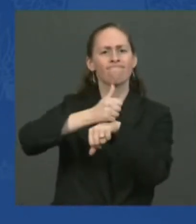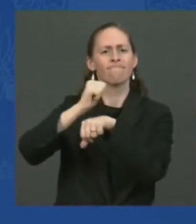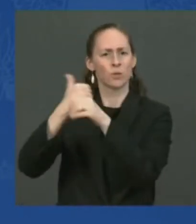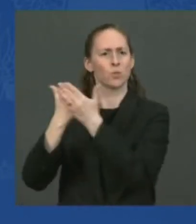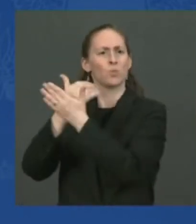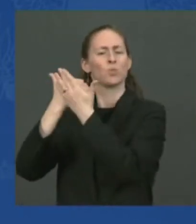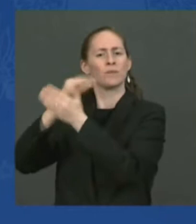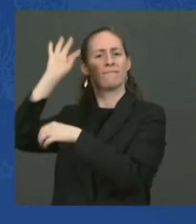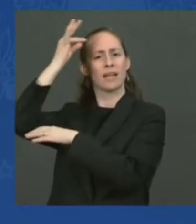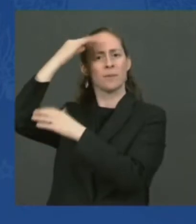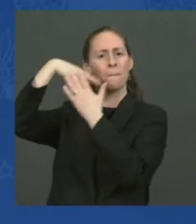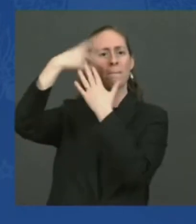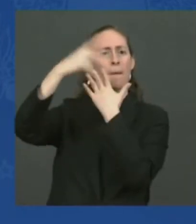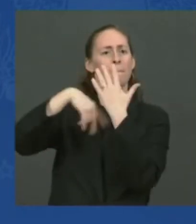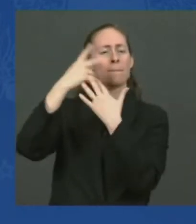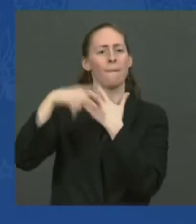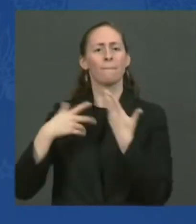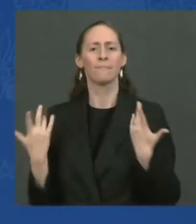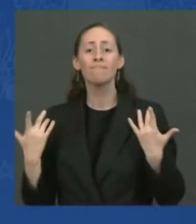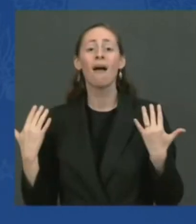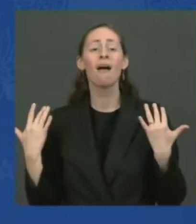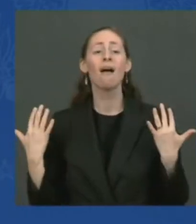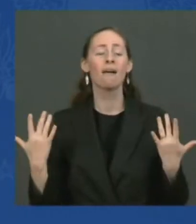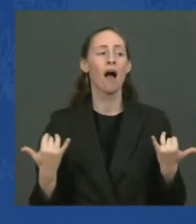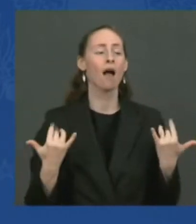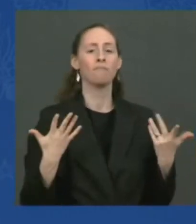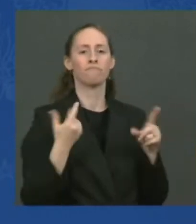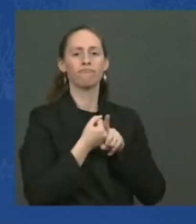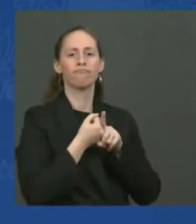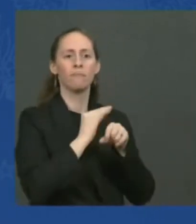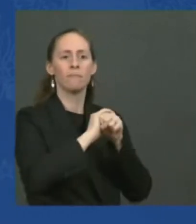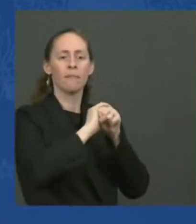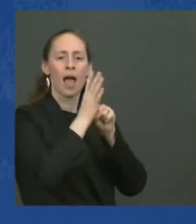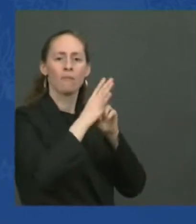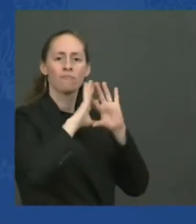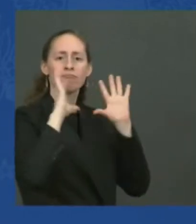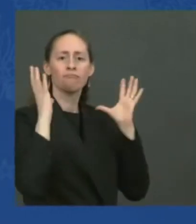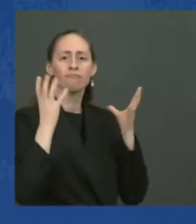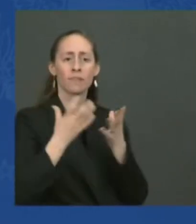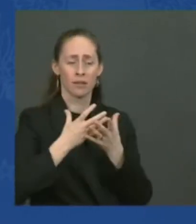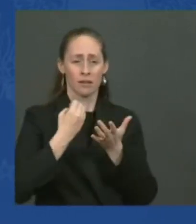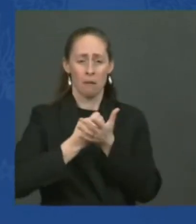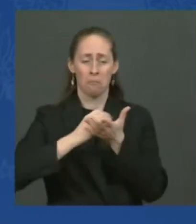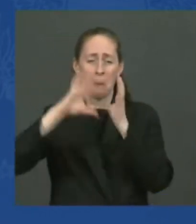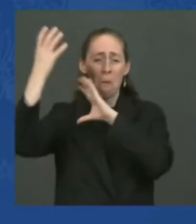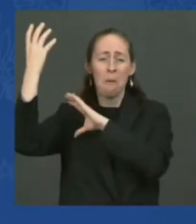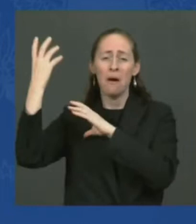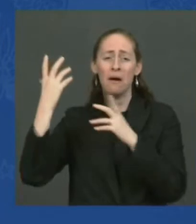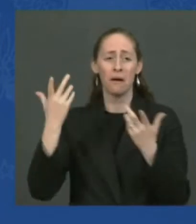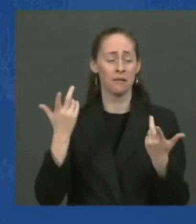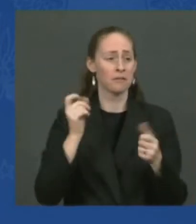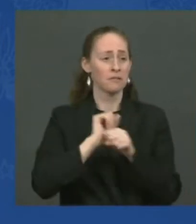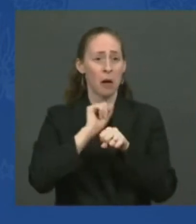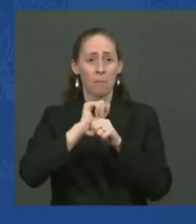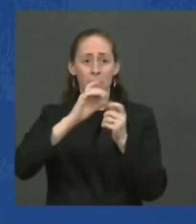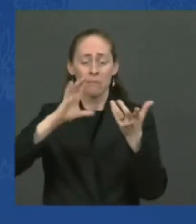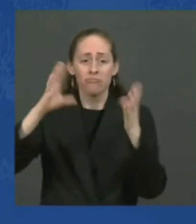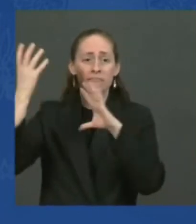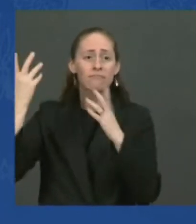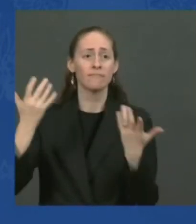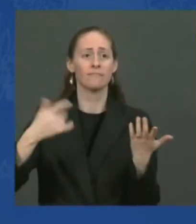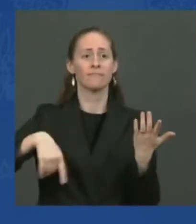pandemic that has shaken the global economy at its core, we have this newer deal, one that will